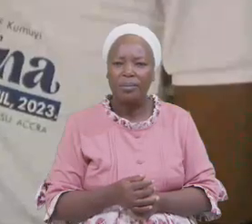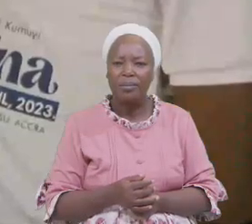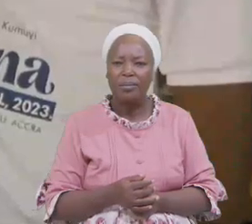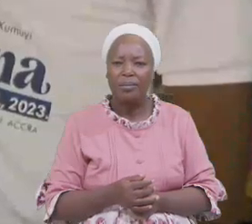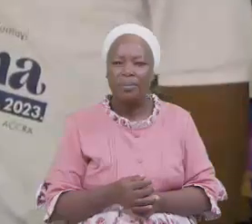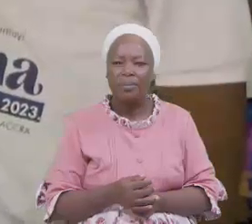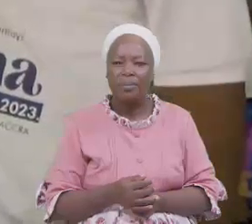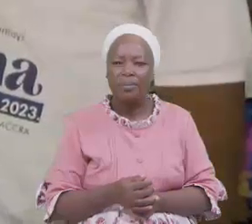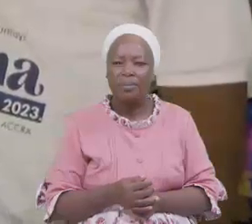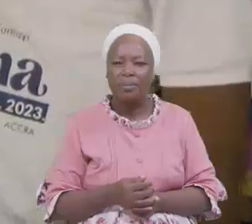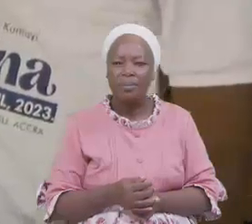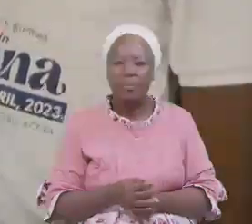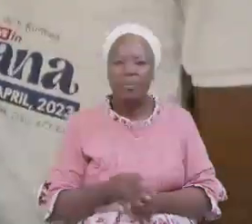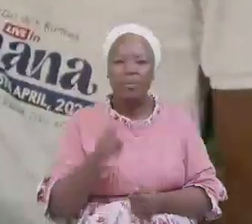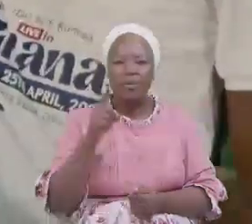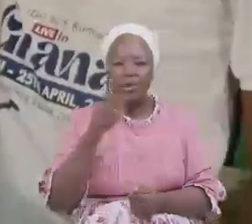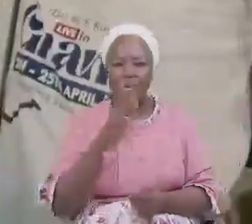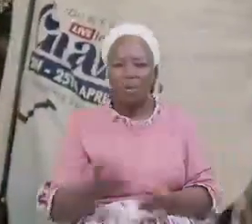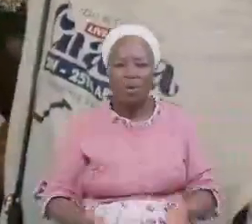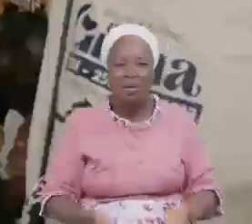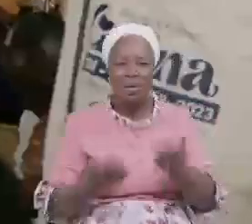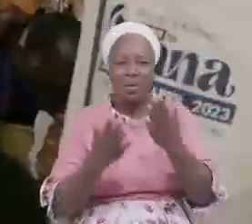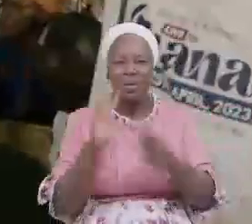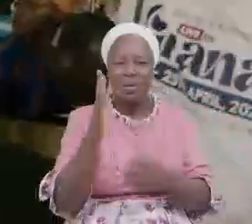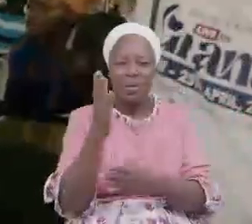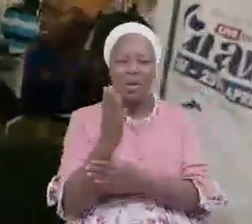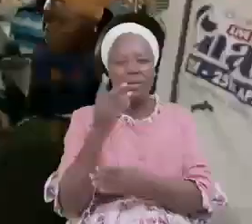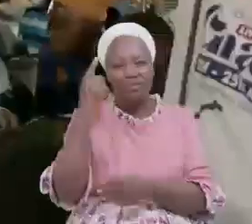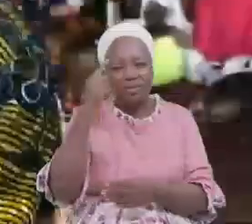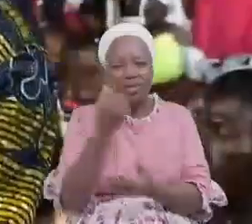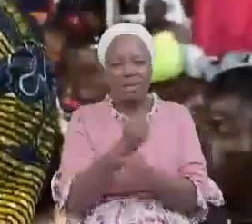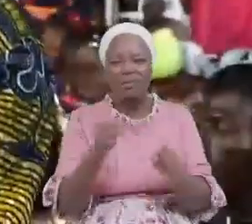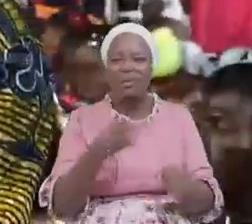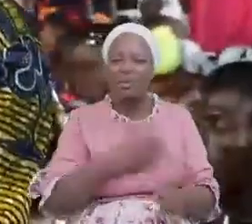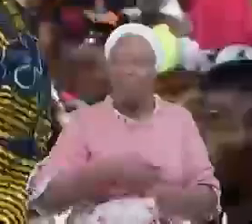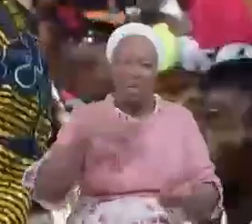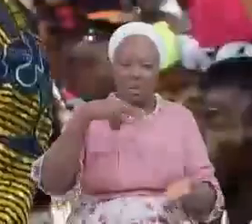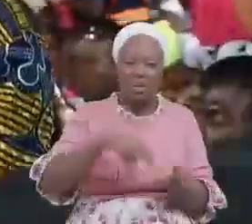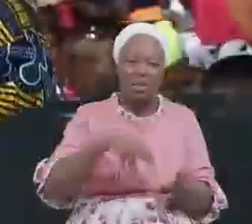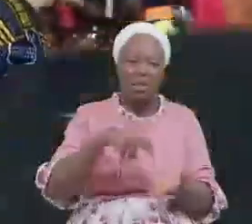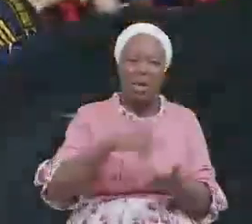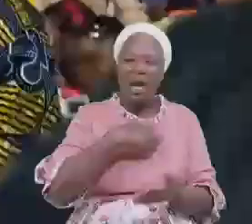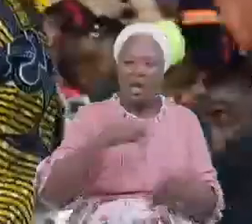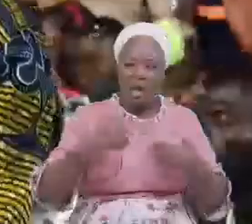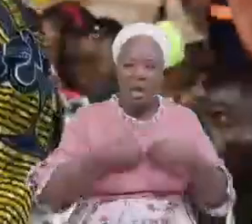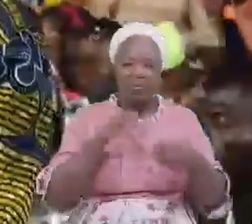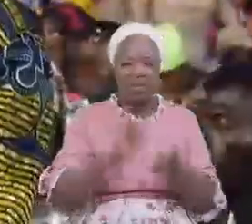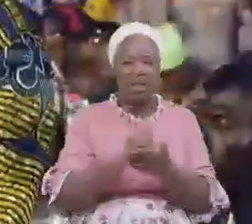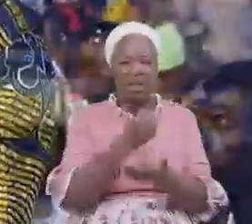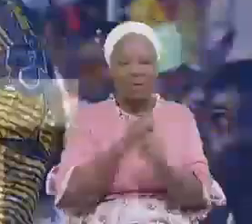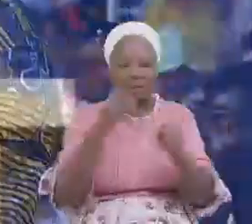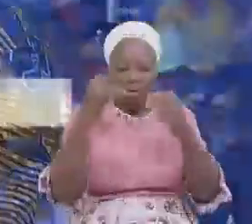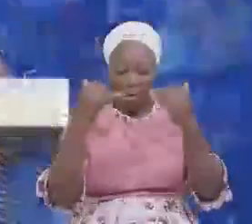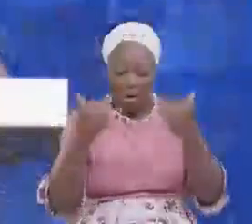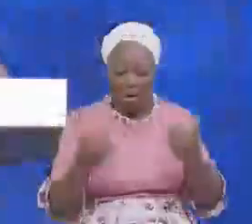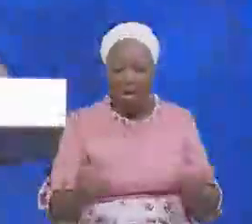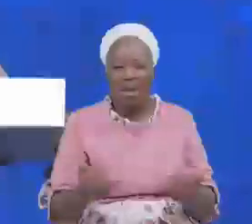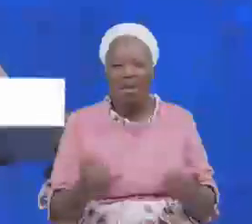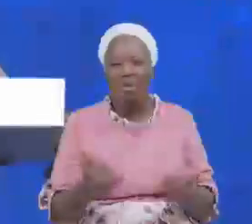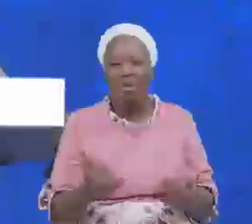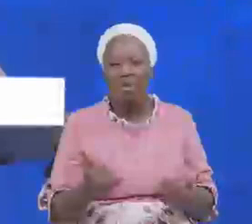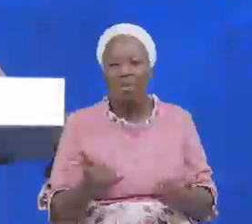You are raising up your hand for that salvation. Please stand up and have that salvation now.